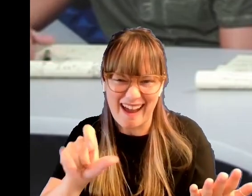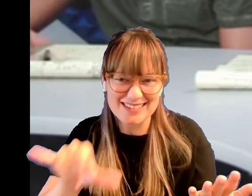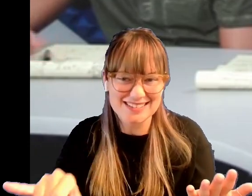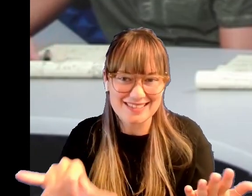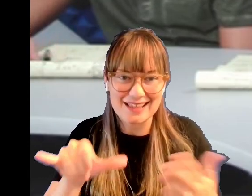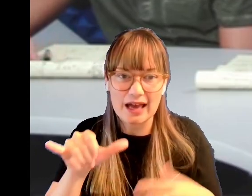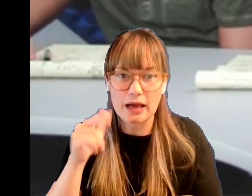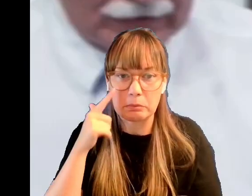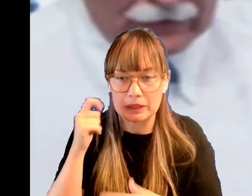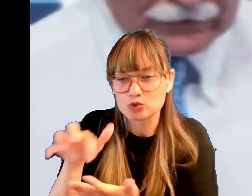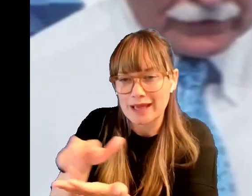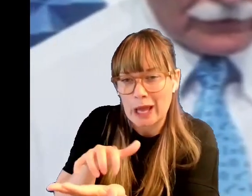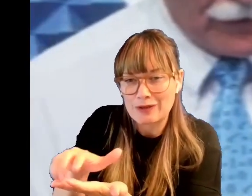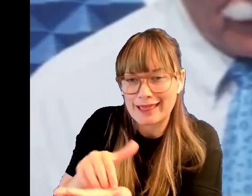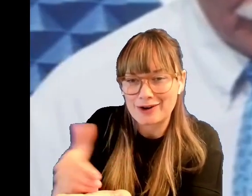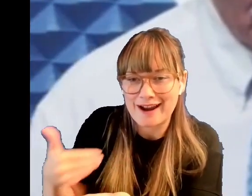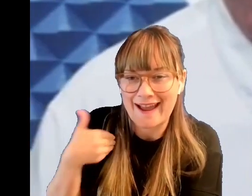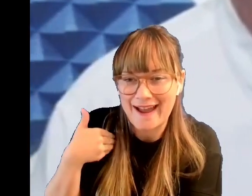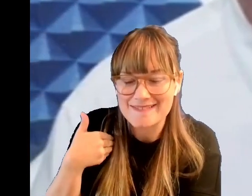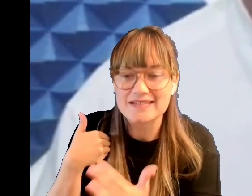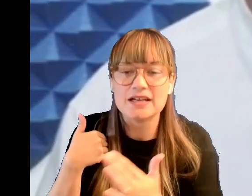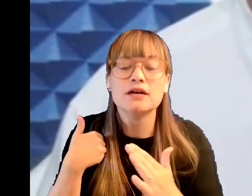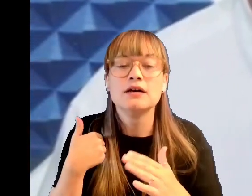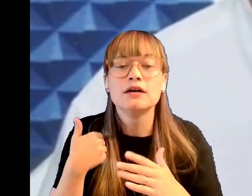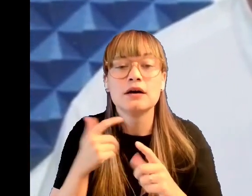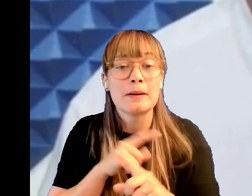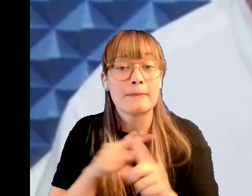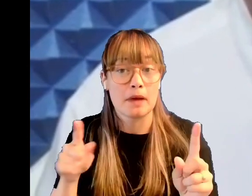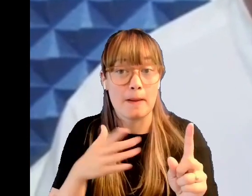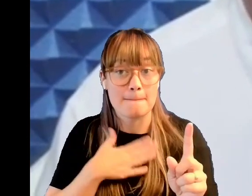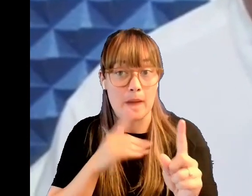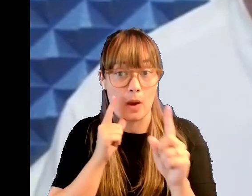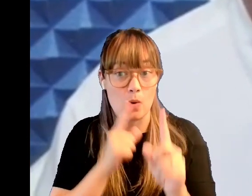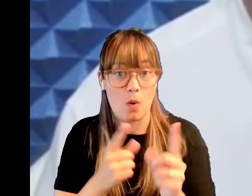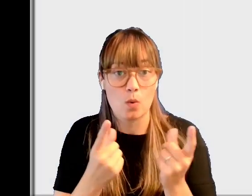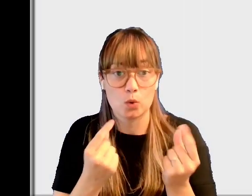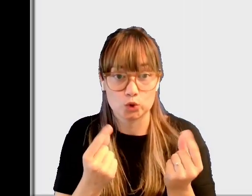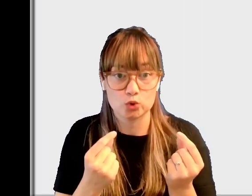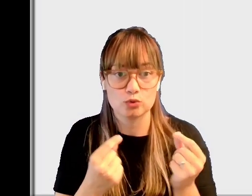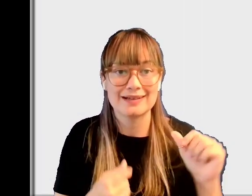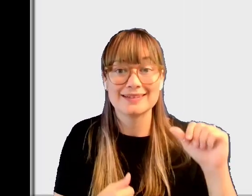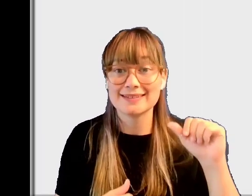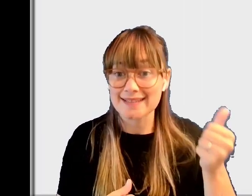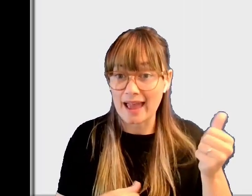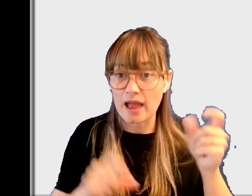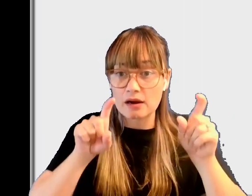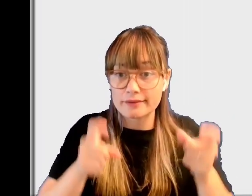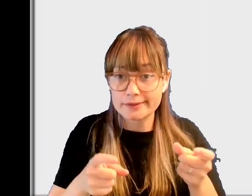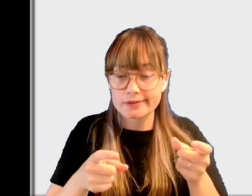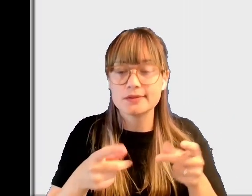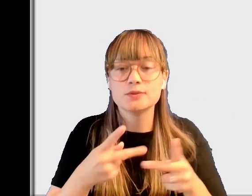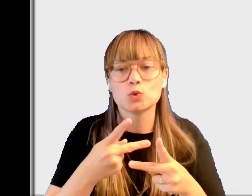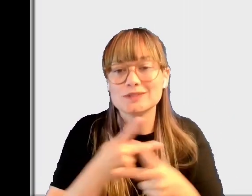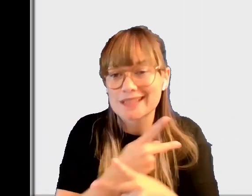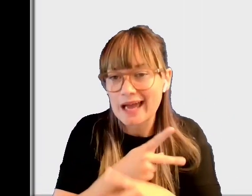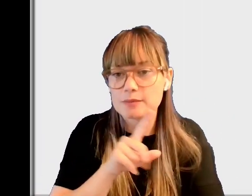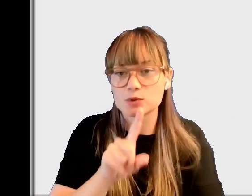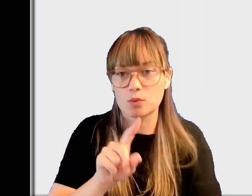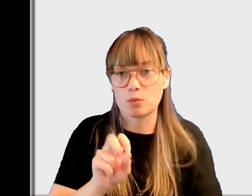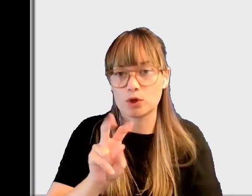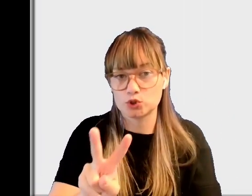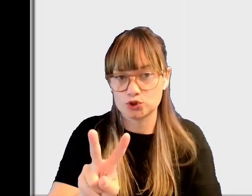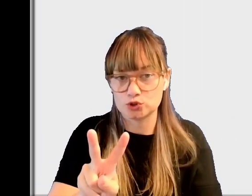like that because you've got a calculator. All I'm going to do is come to my calculator and say 10